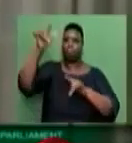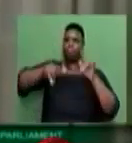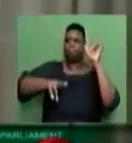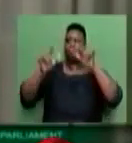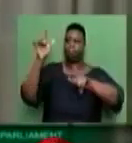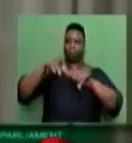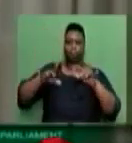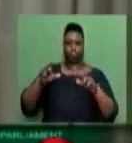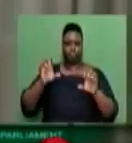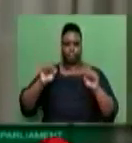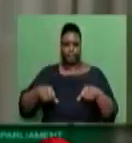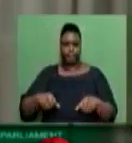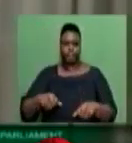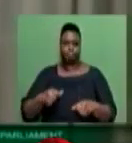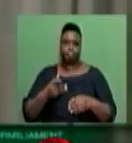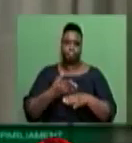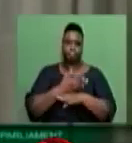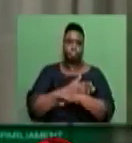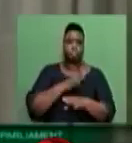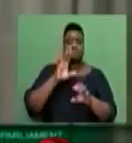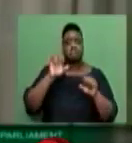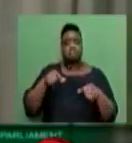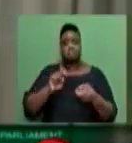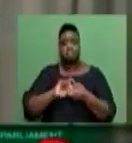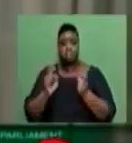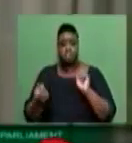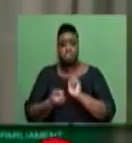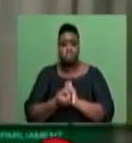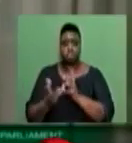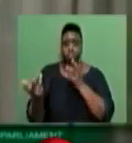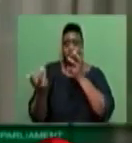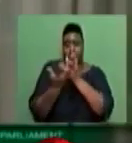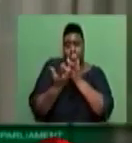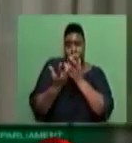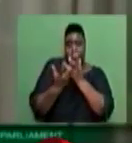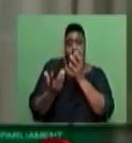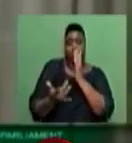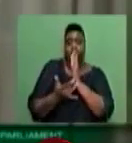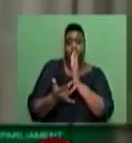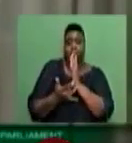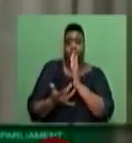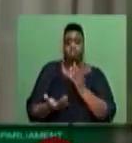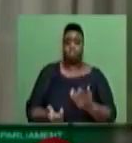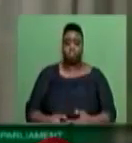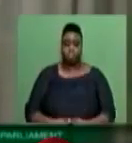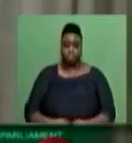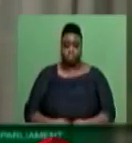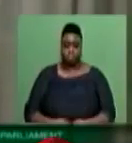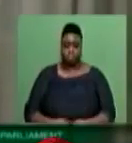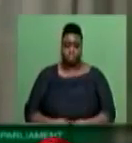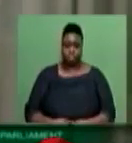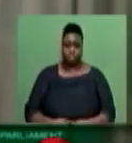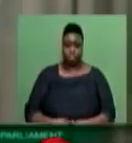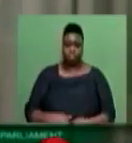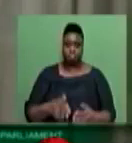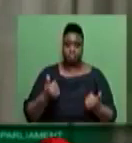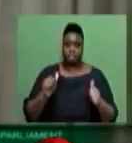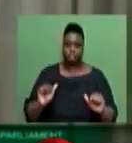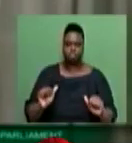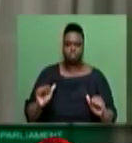and on financial support to facilitate upgrades to properties in the tourism sector and to boost their online